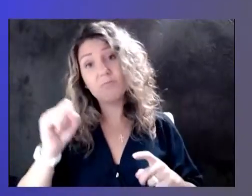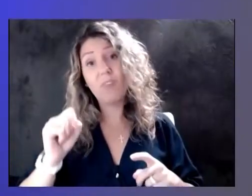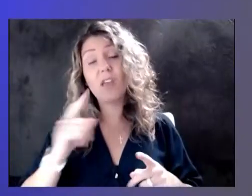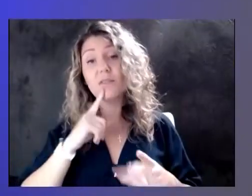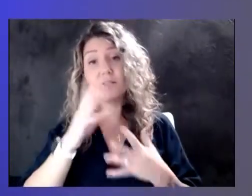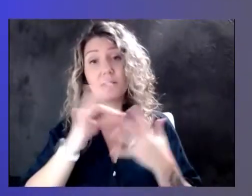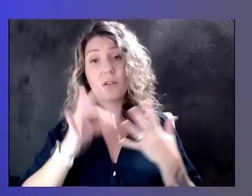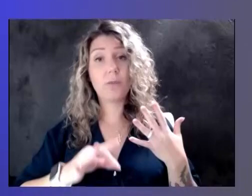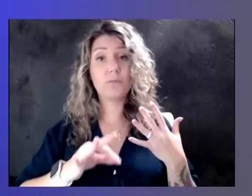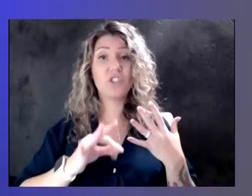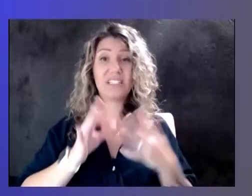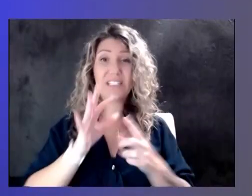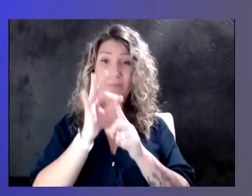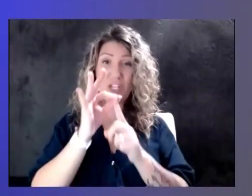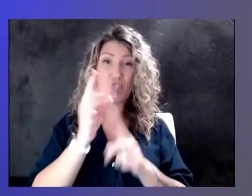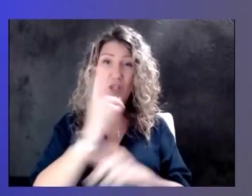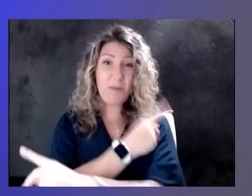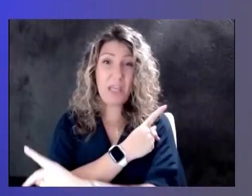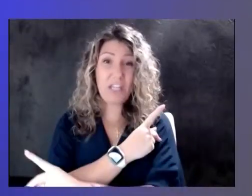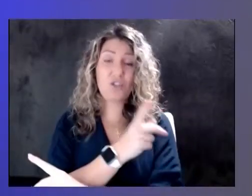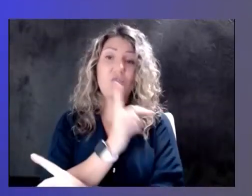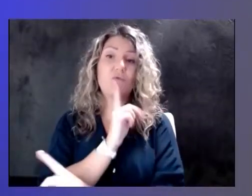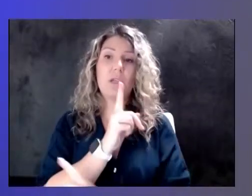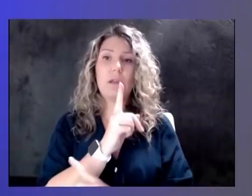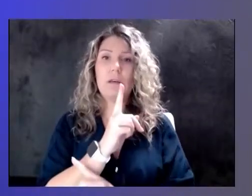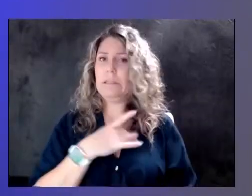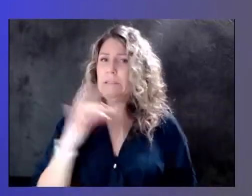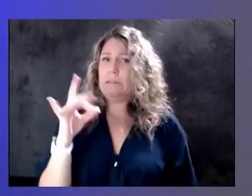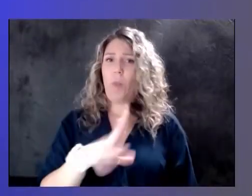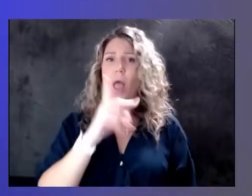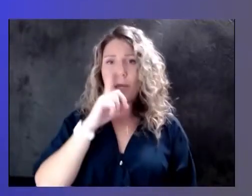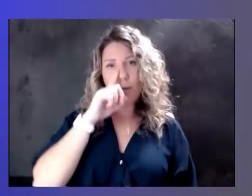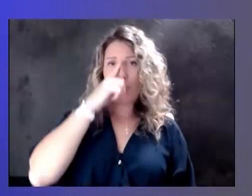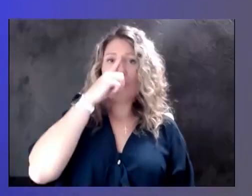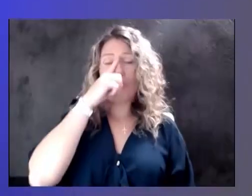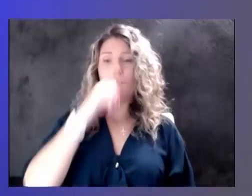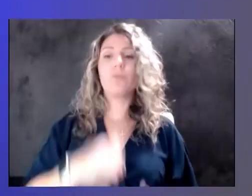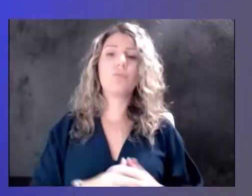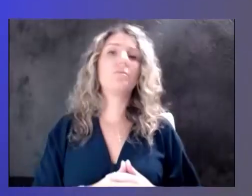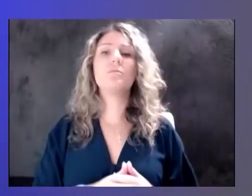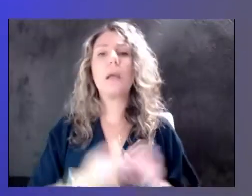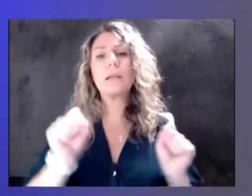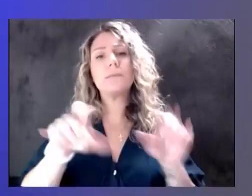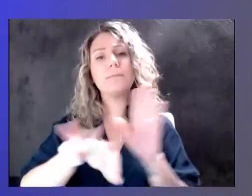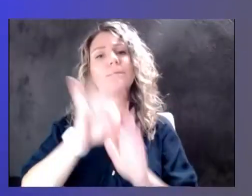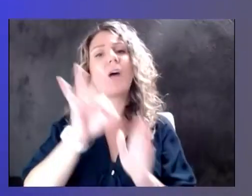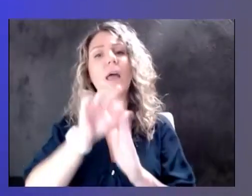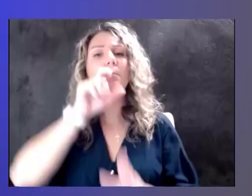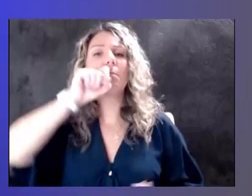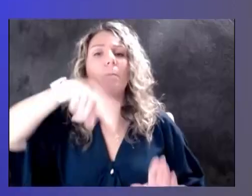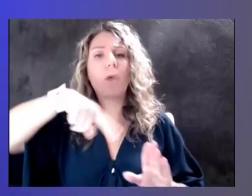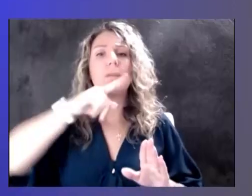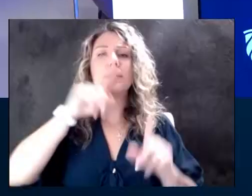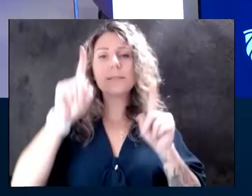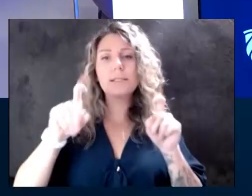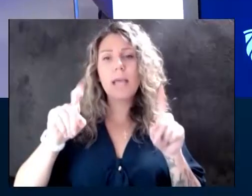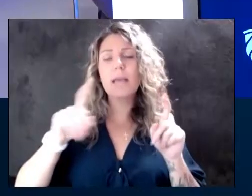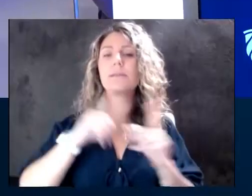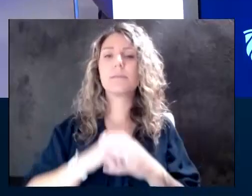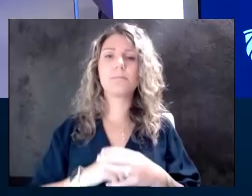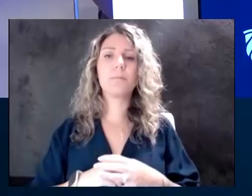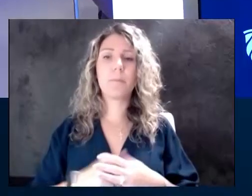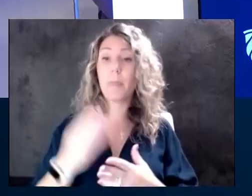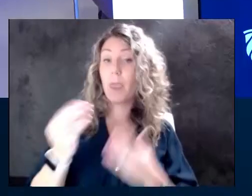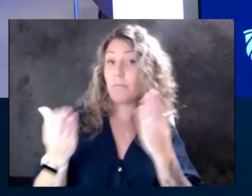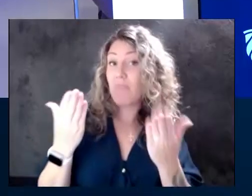for patients that really don't like having the swab in their nose. If they can find a saliva testing site, that might be a great option and for that them. might be,